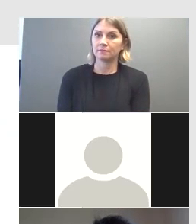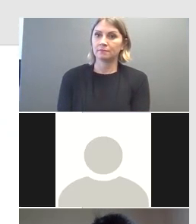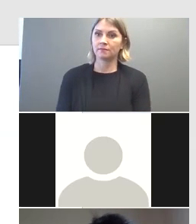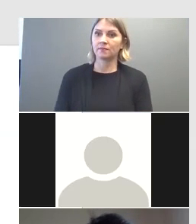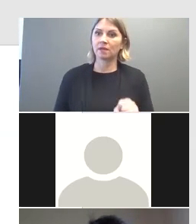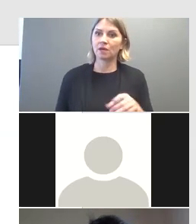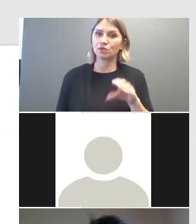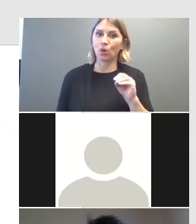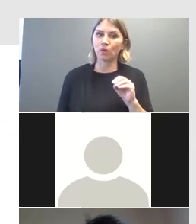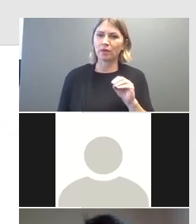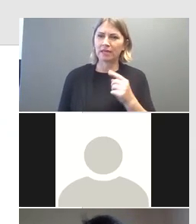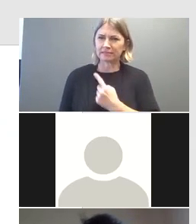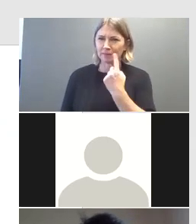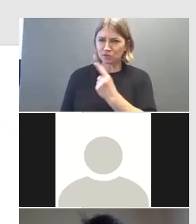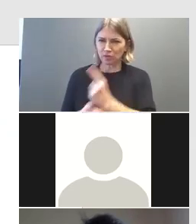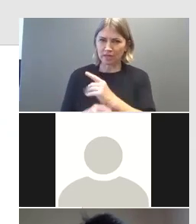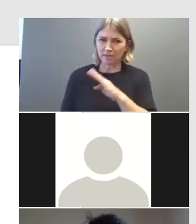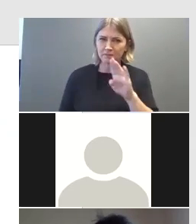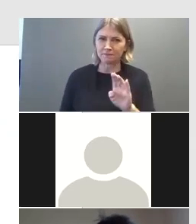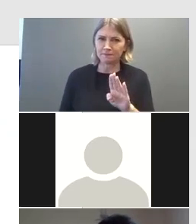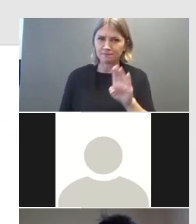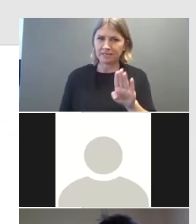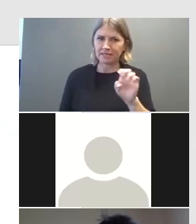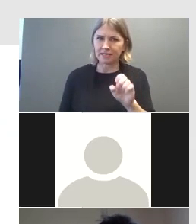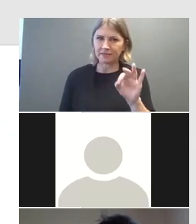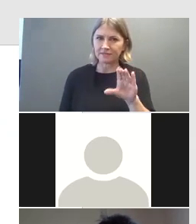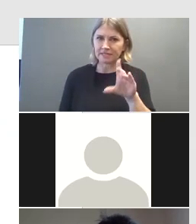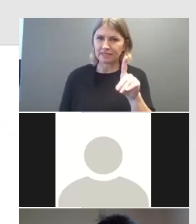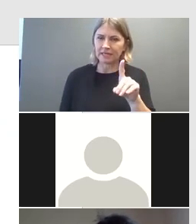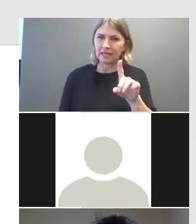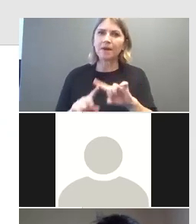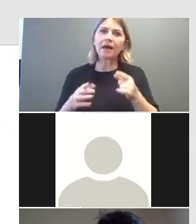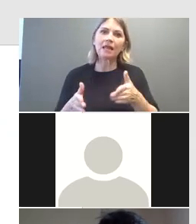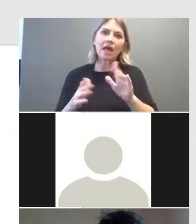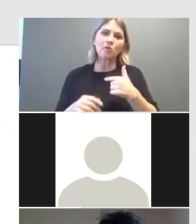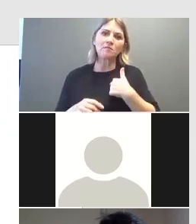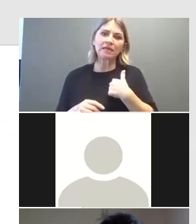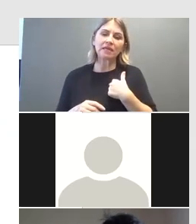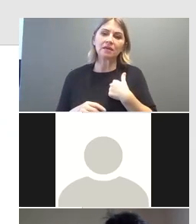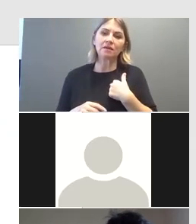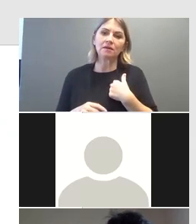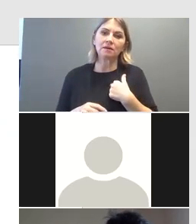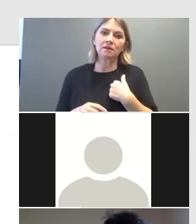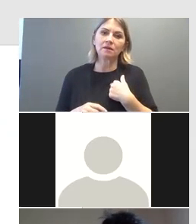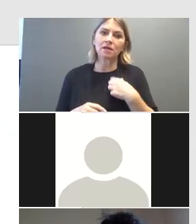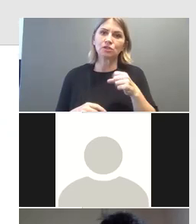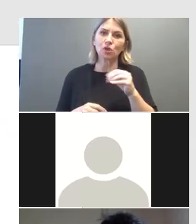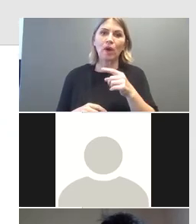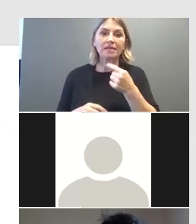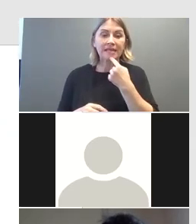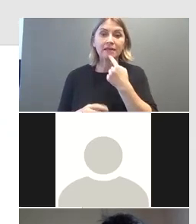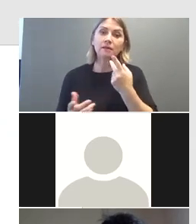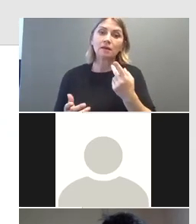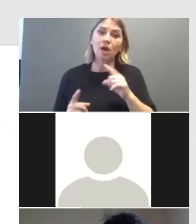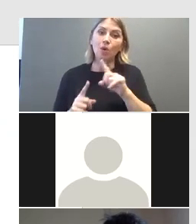Taha, you are correct. We would have B, E, F, C, D, then A. Let me just rephrase what I said. So when I said that I'm